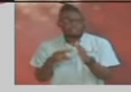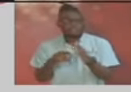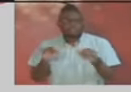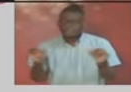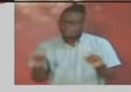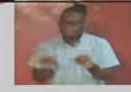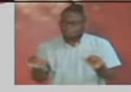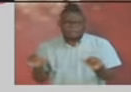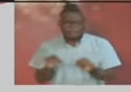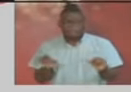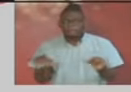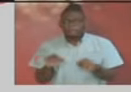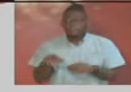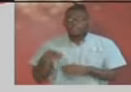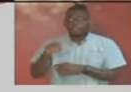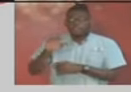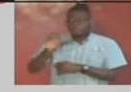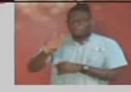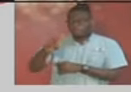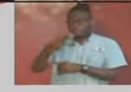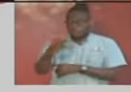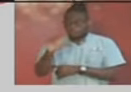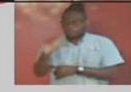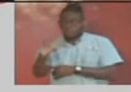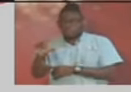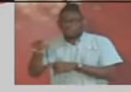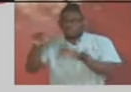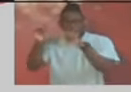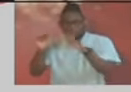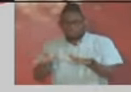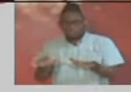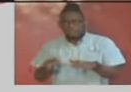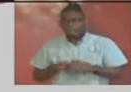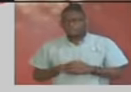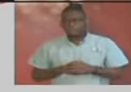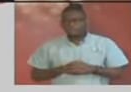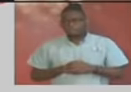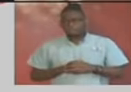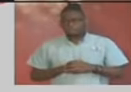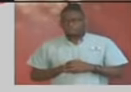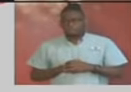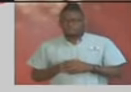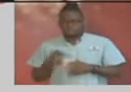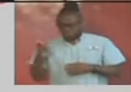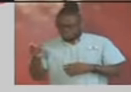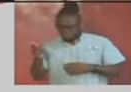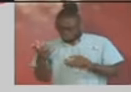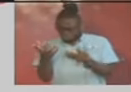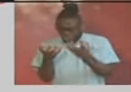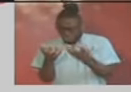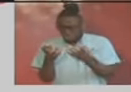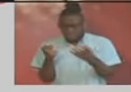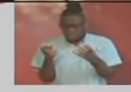And is it that you want some clarification on it, Ms. Wilson?